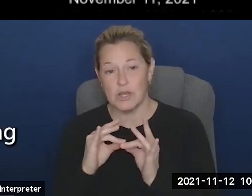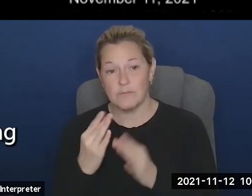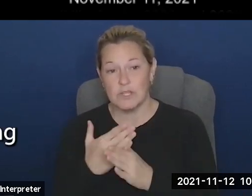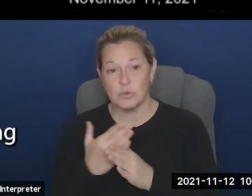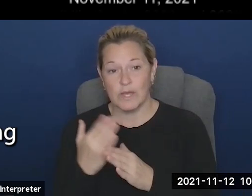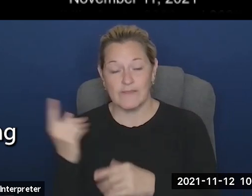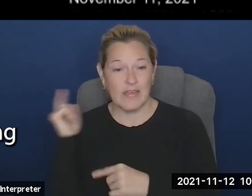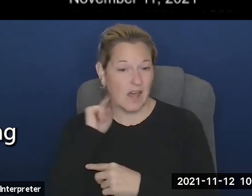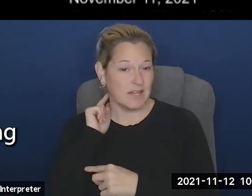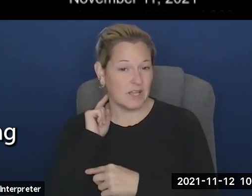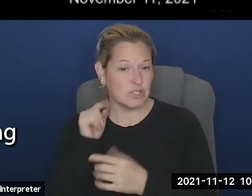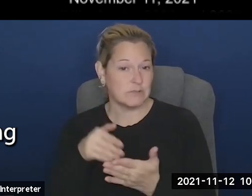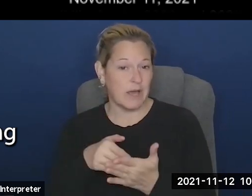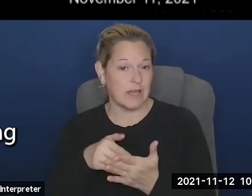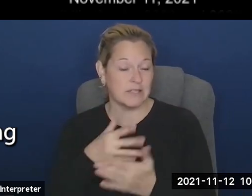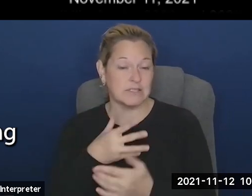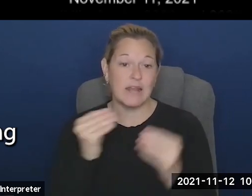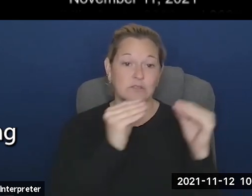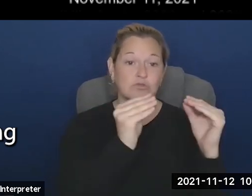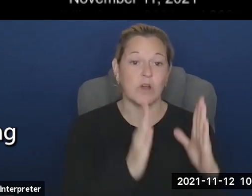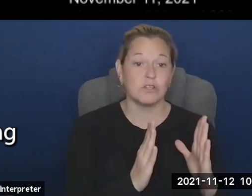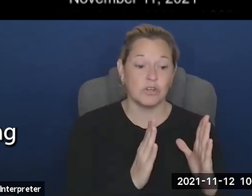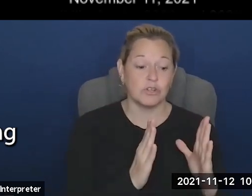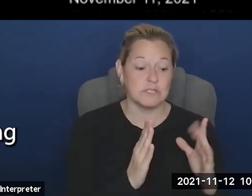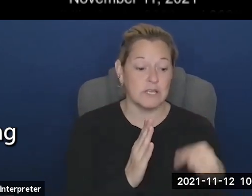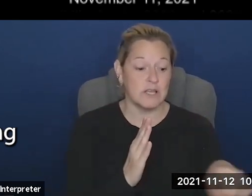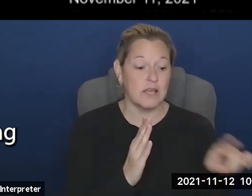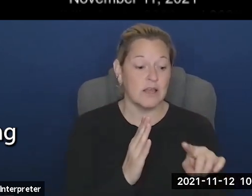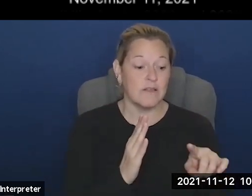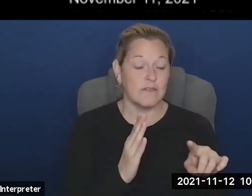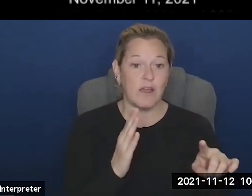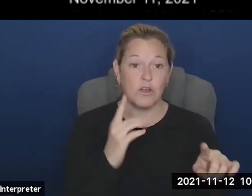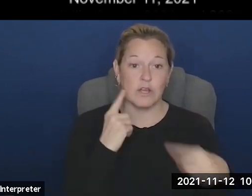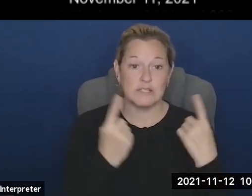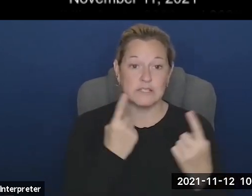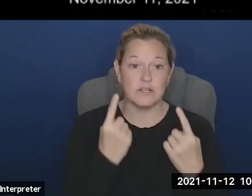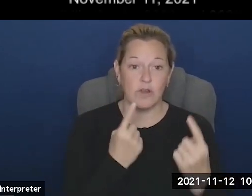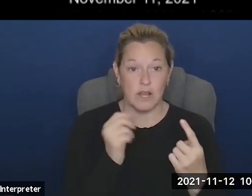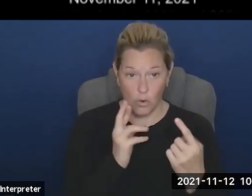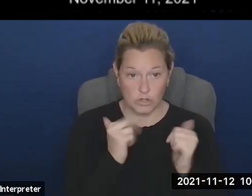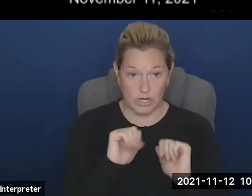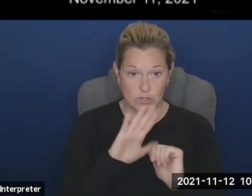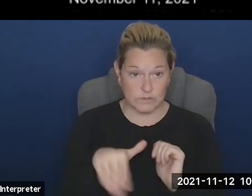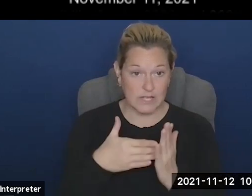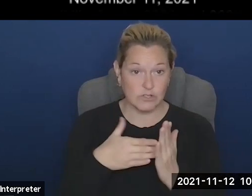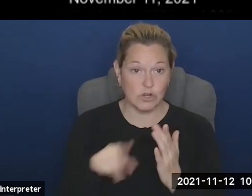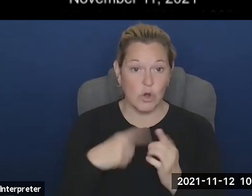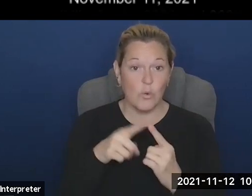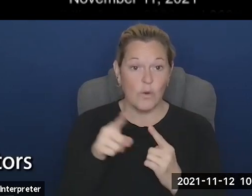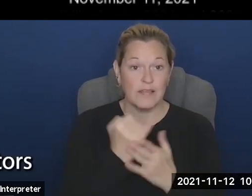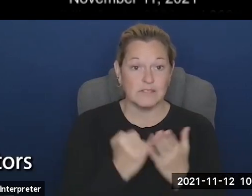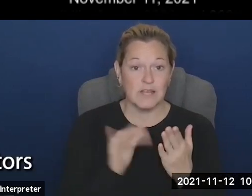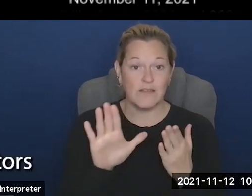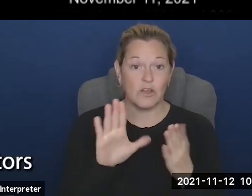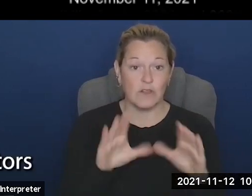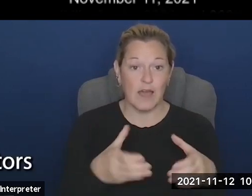bias and instructors who are considering and or centering when they design their course? I'm going to read that one more time.